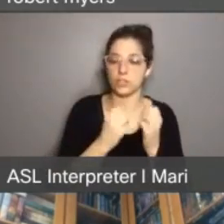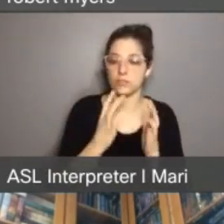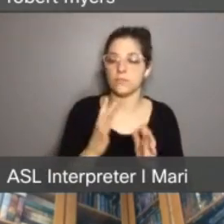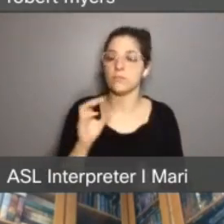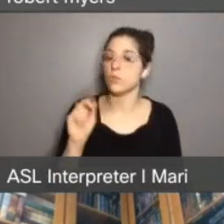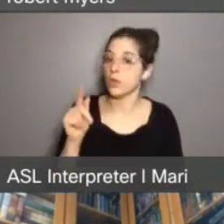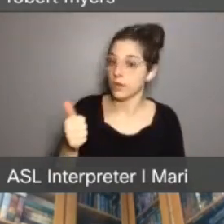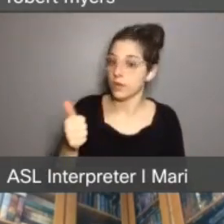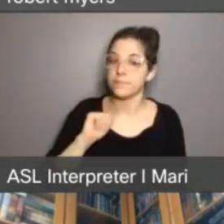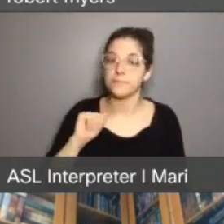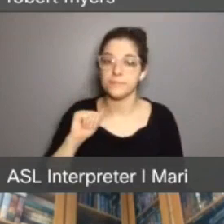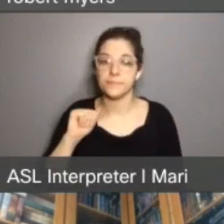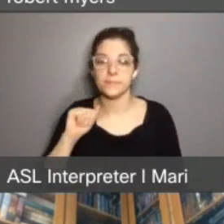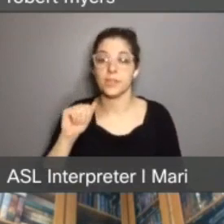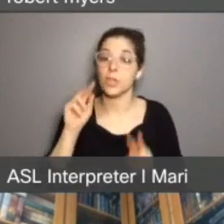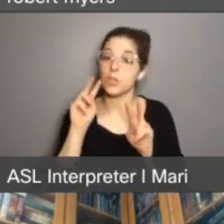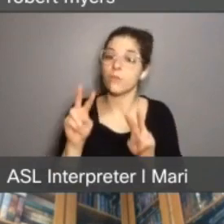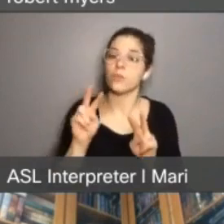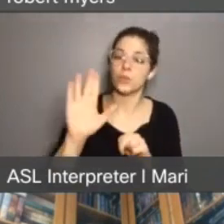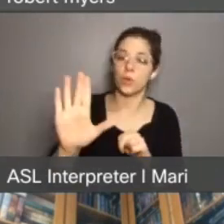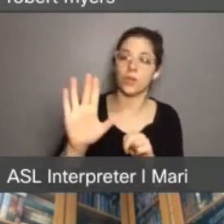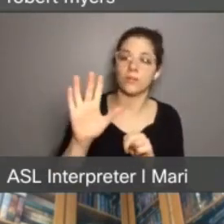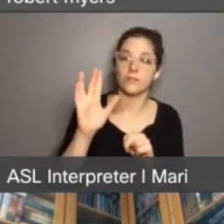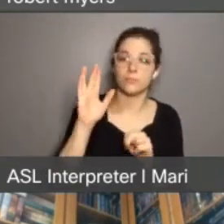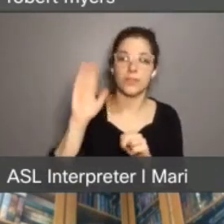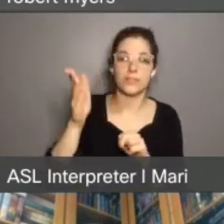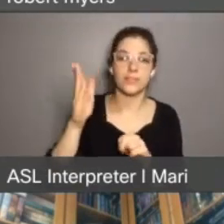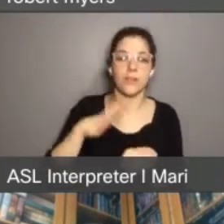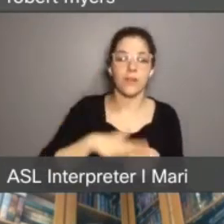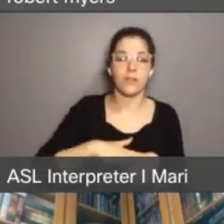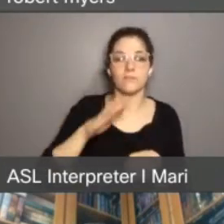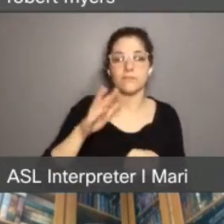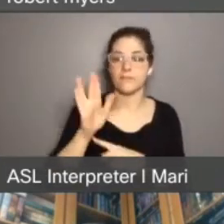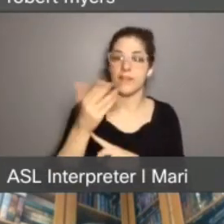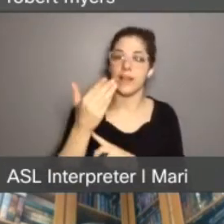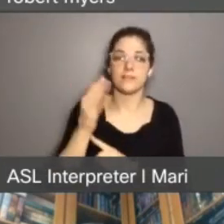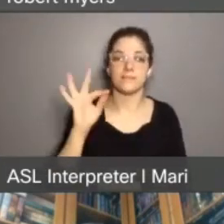Great, and very much looking forward to your presentation today on the flag. Thank you very much.